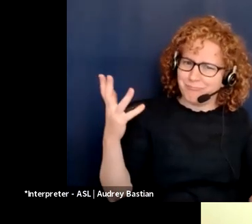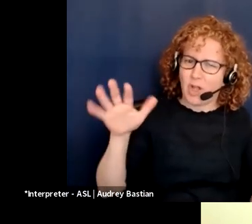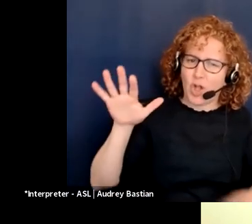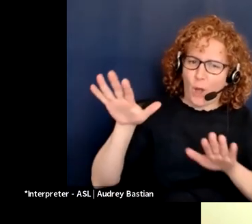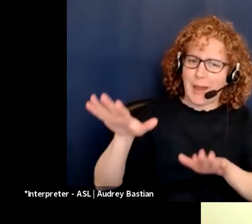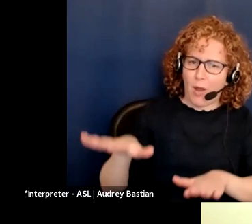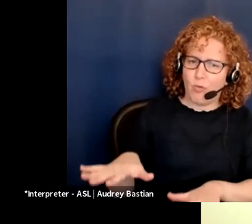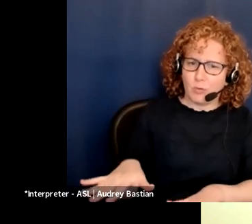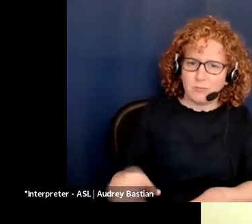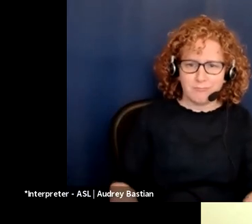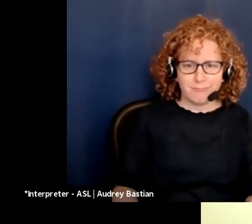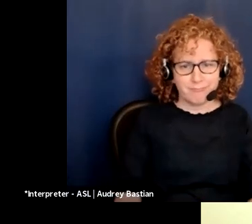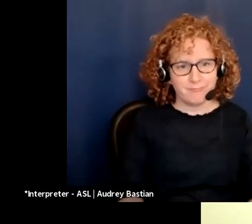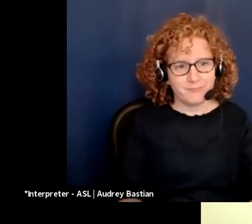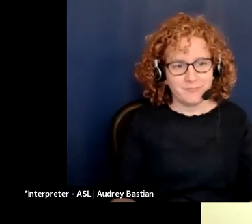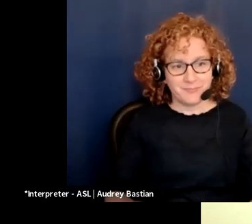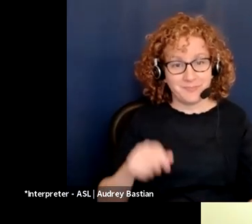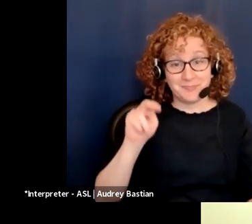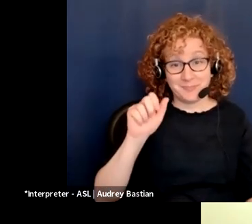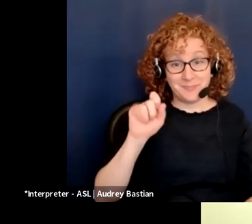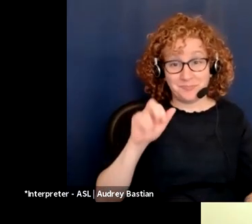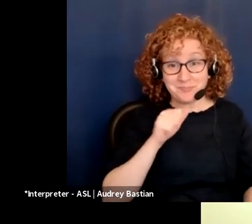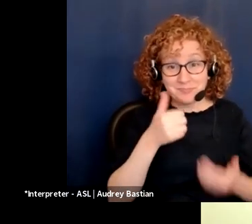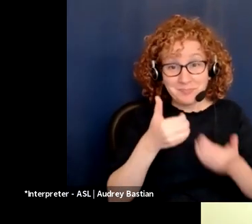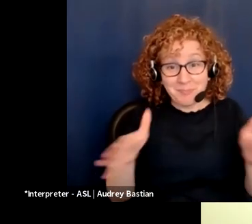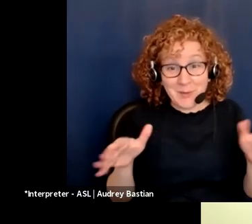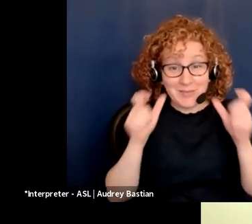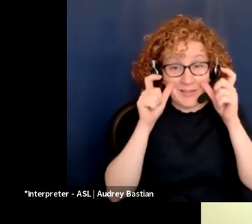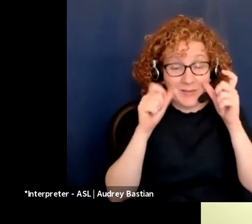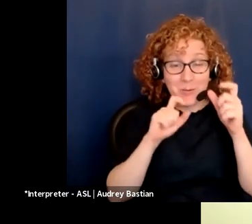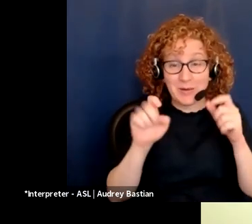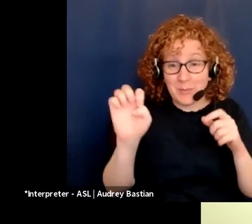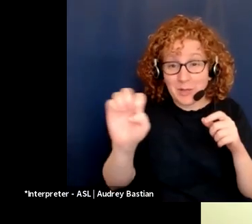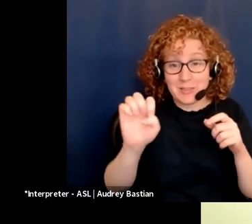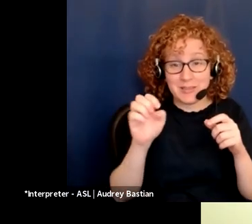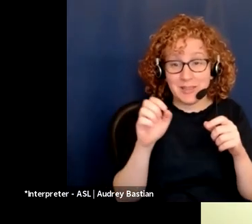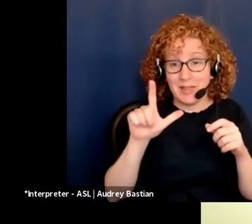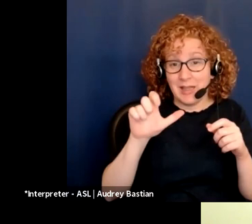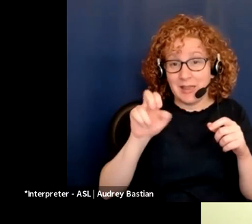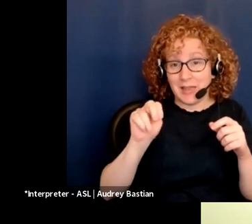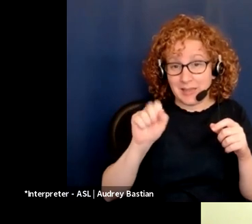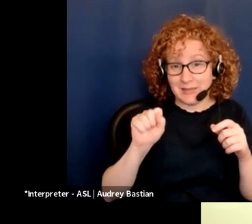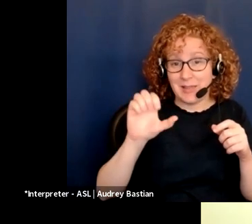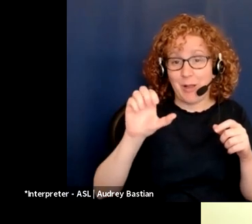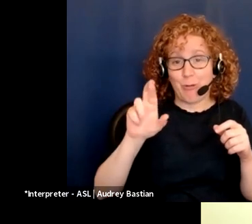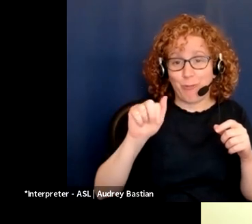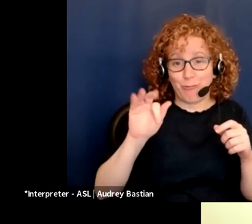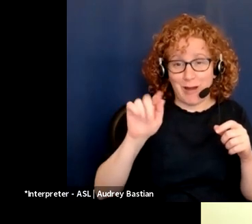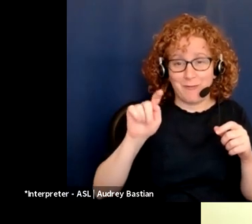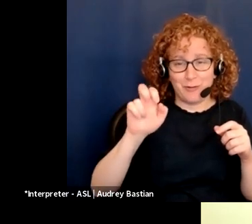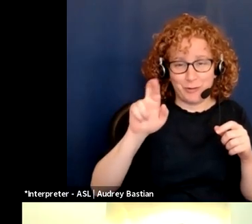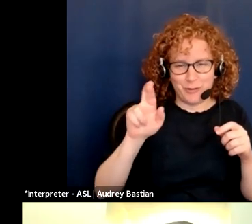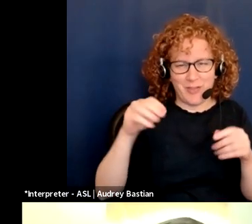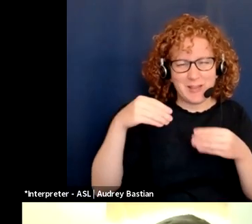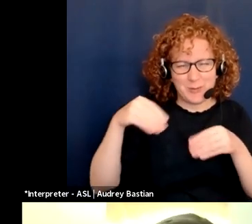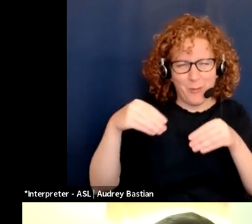Calm down. I have not lost my glasses yet. We do not need to make an emergency lens crafters run. It's